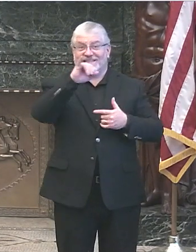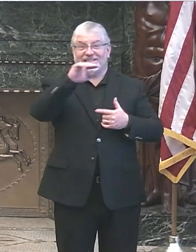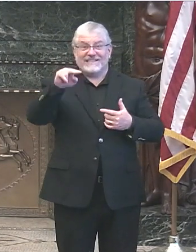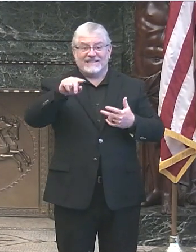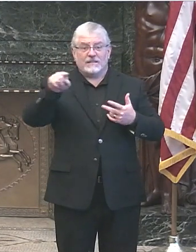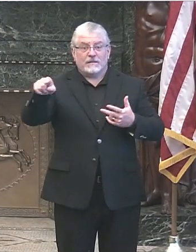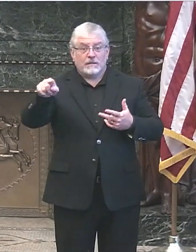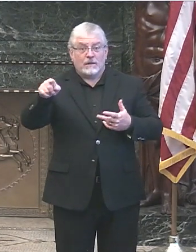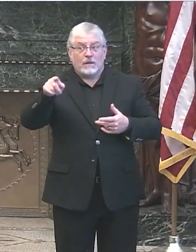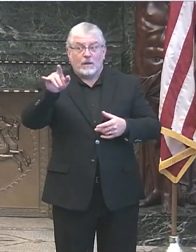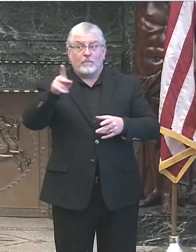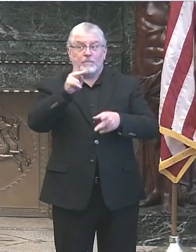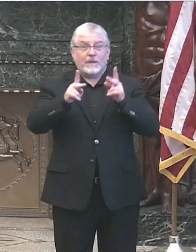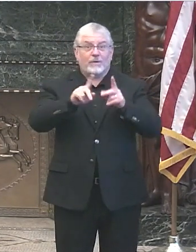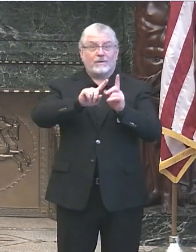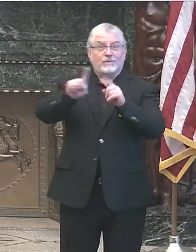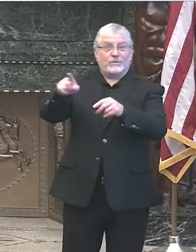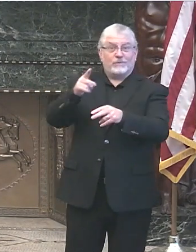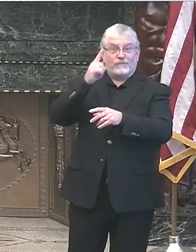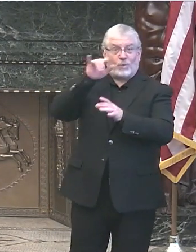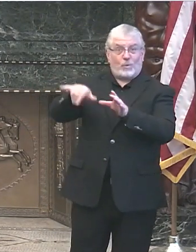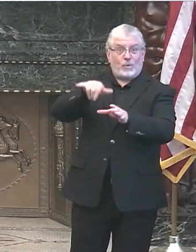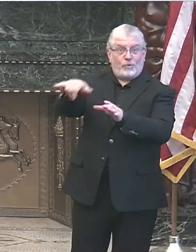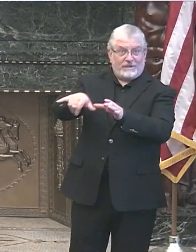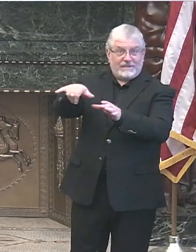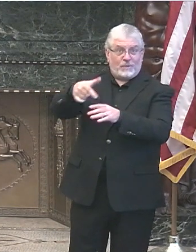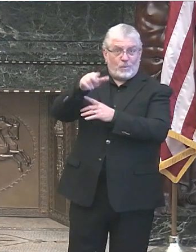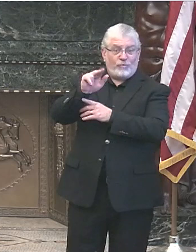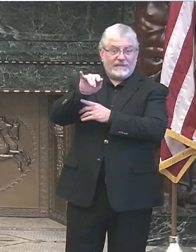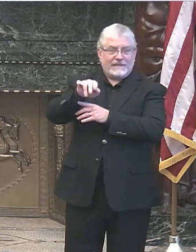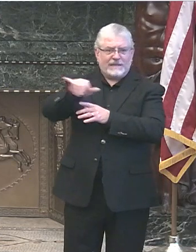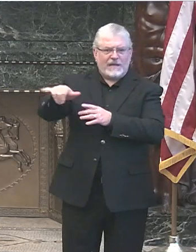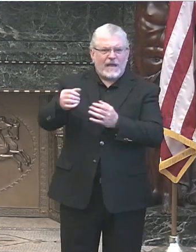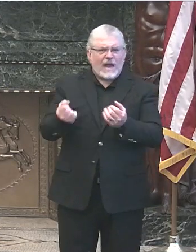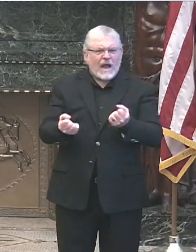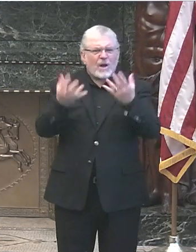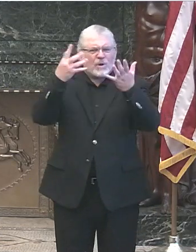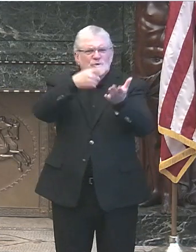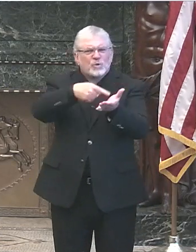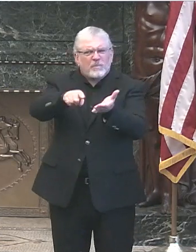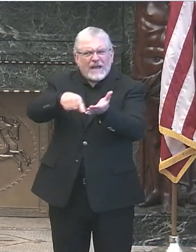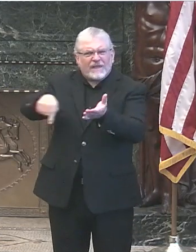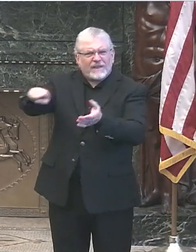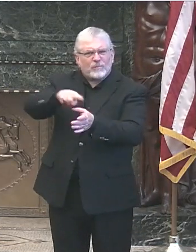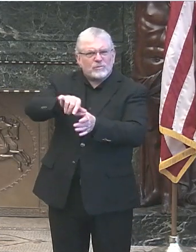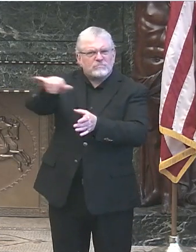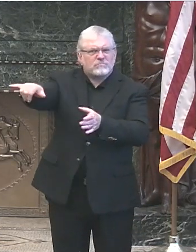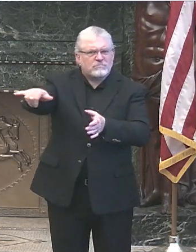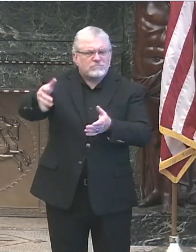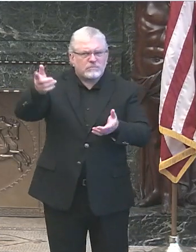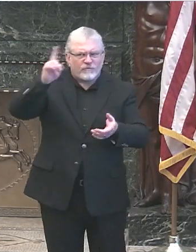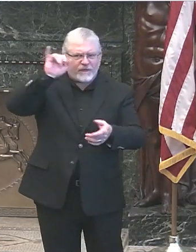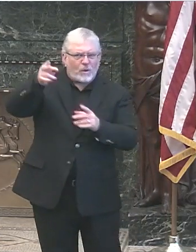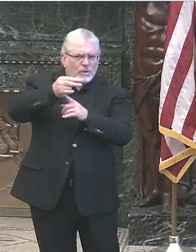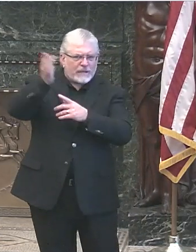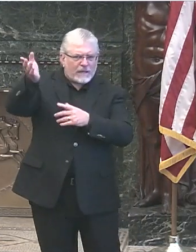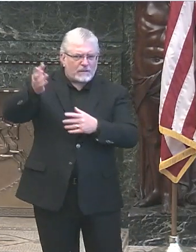On shelters, we're very concerned about all of our congregate care facilities, and we are aware of